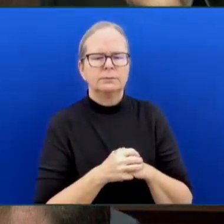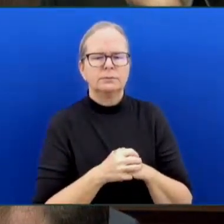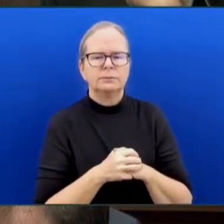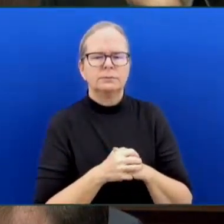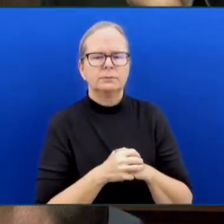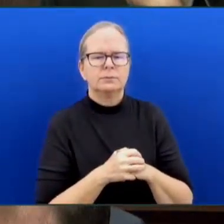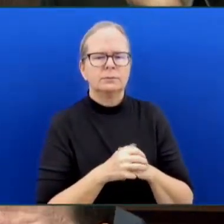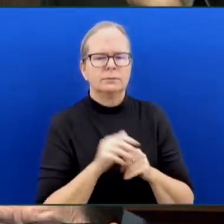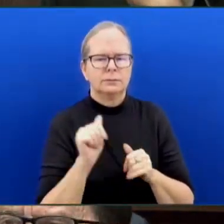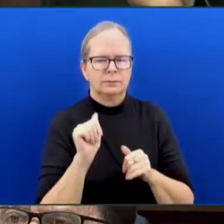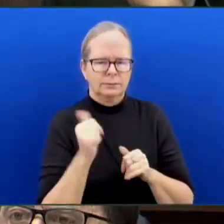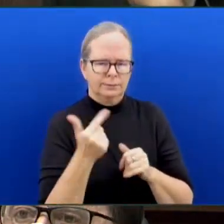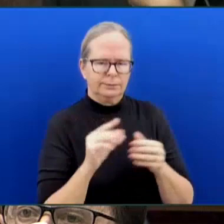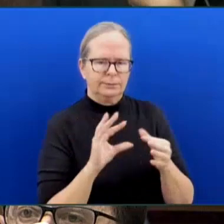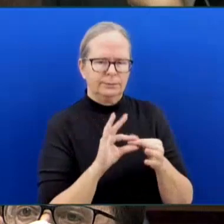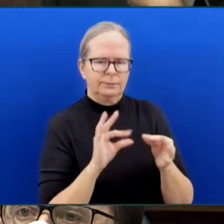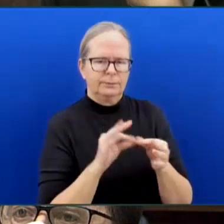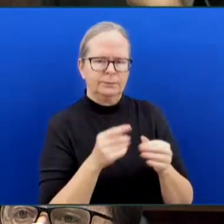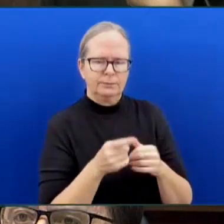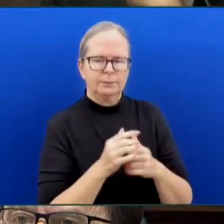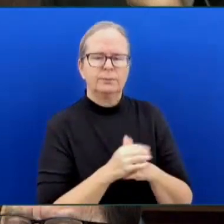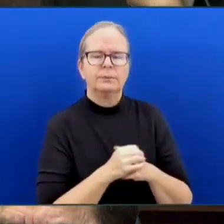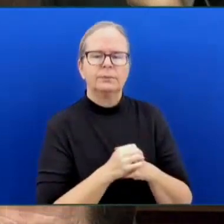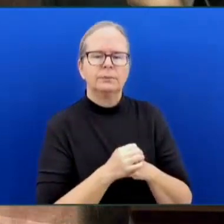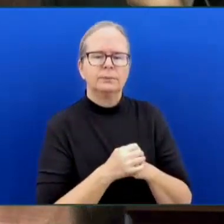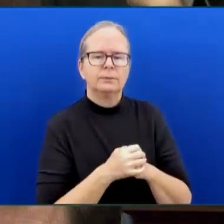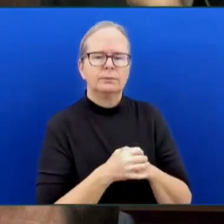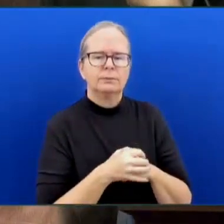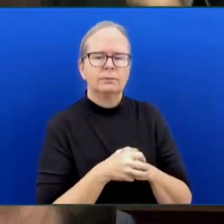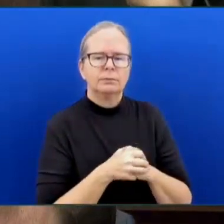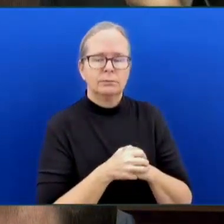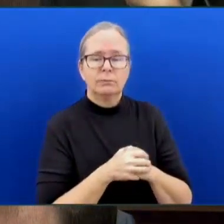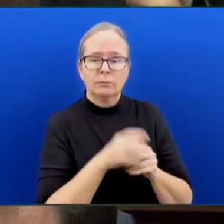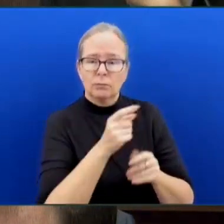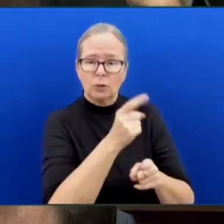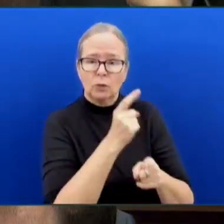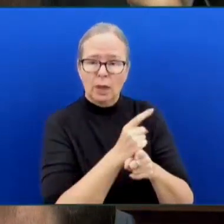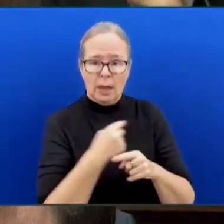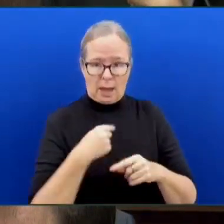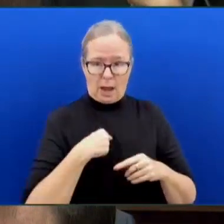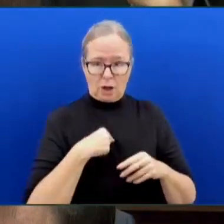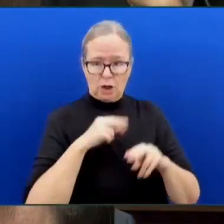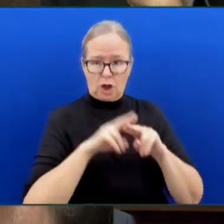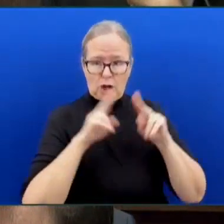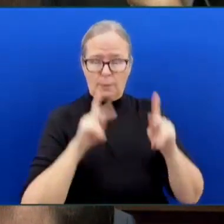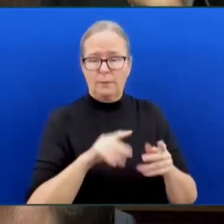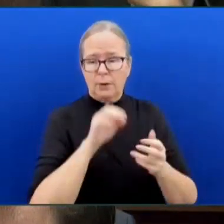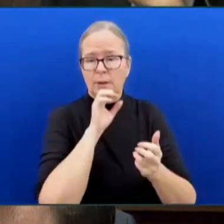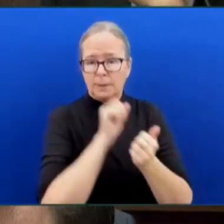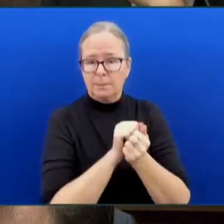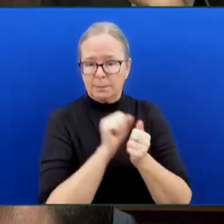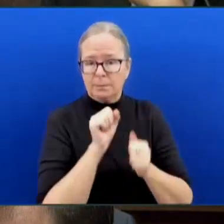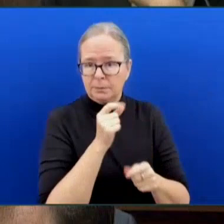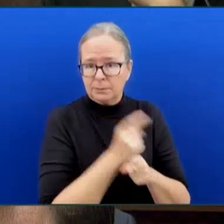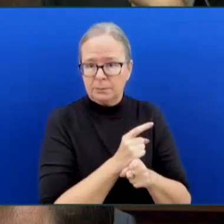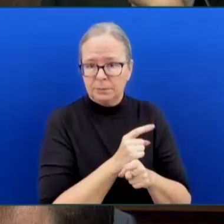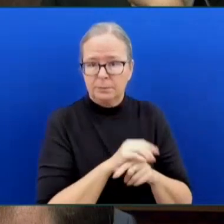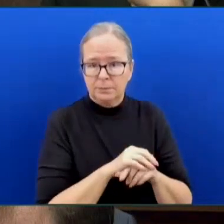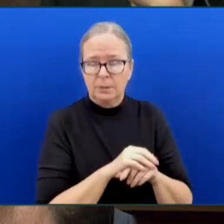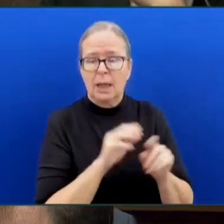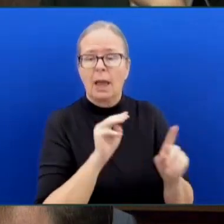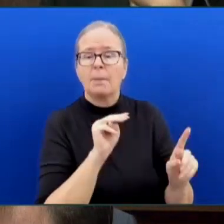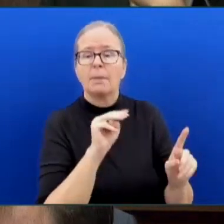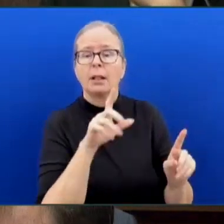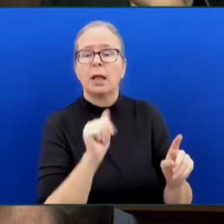Health. It was a committee that was called upon by the member for Prince George Valemount, for the leader of the third party,